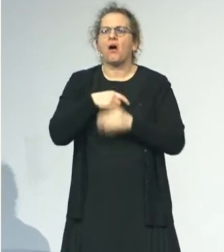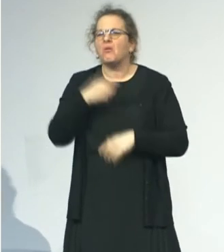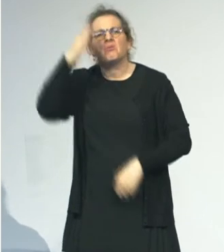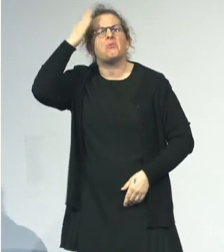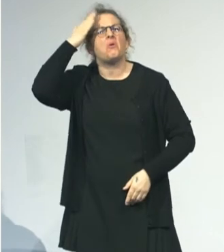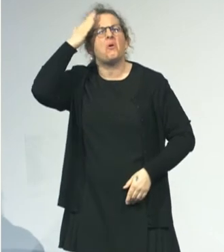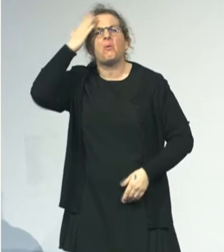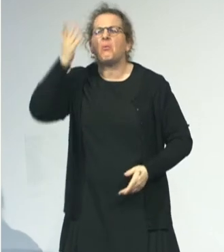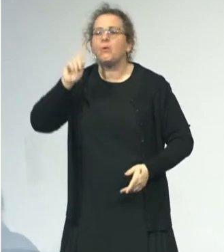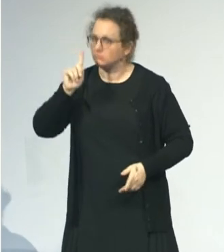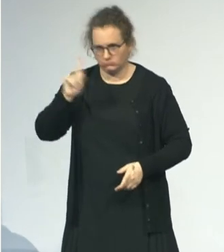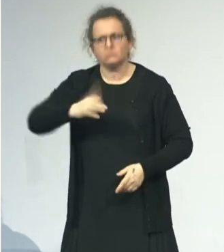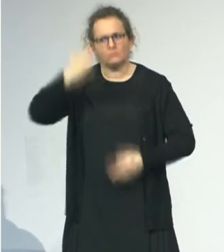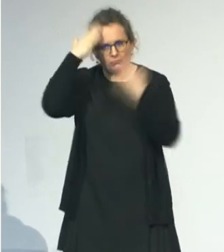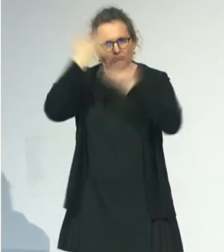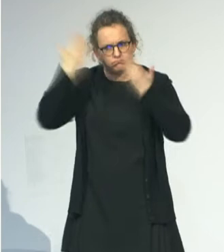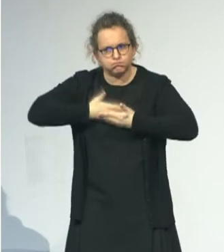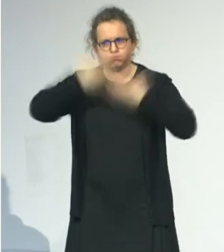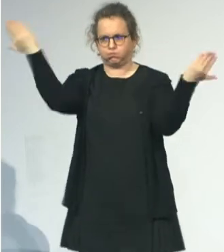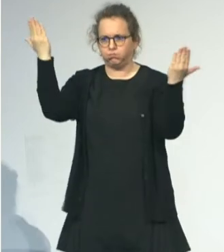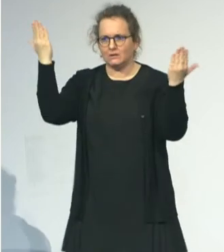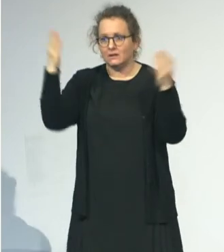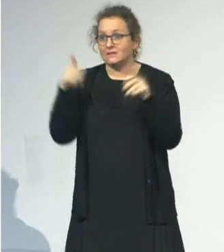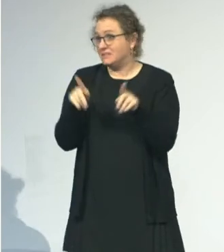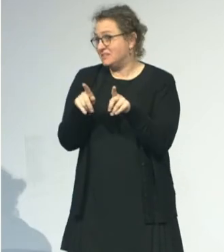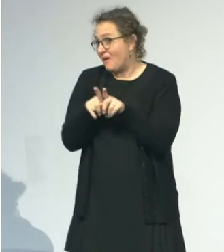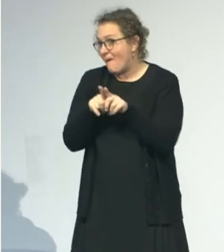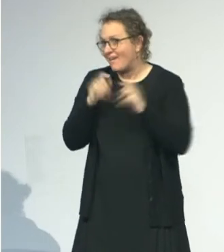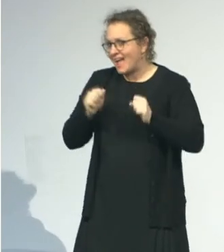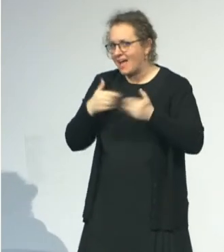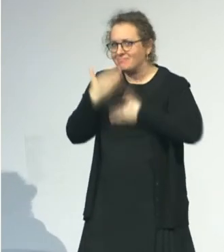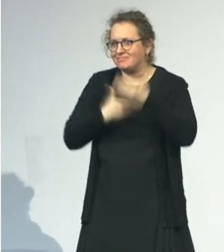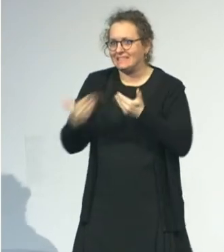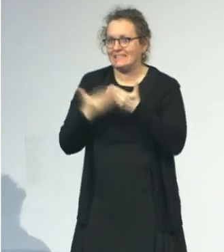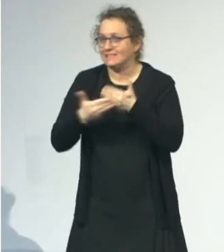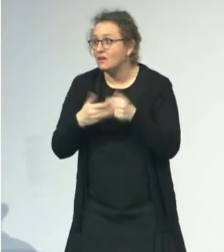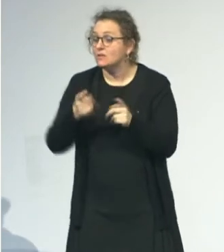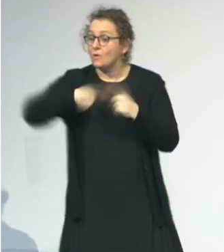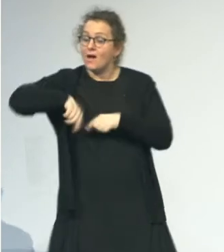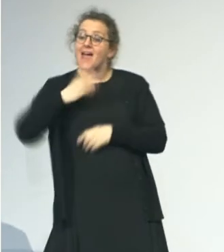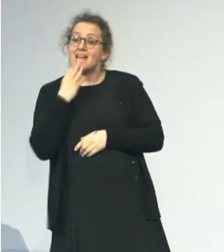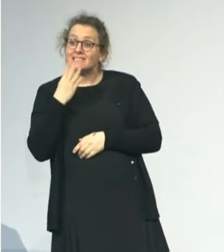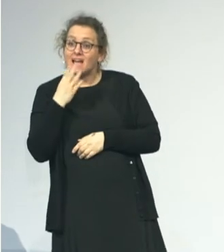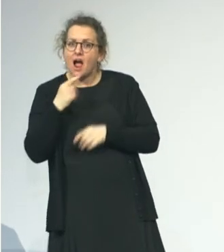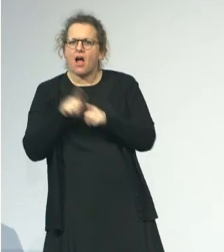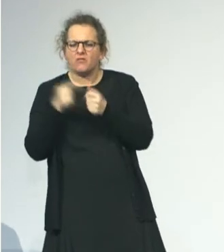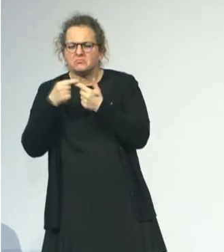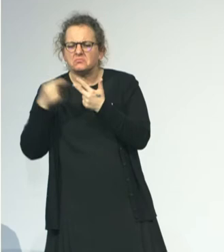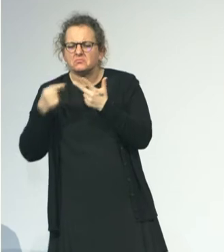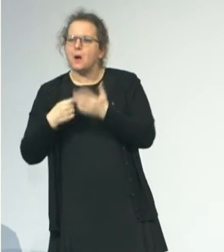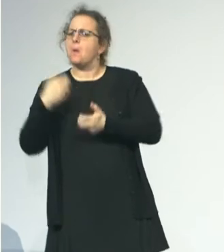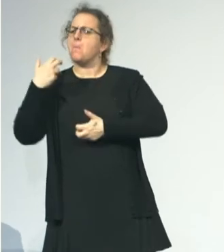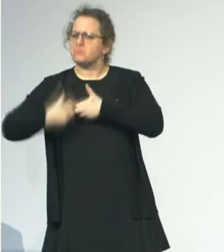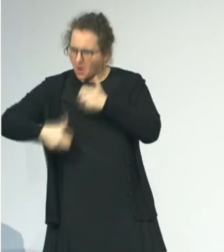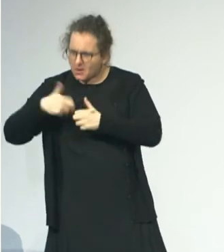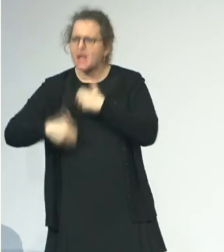maybe it's an Israeli thing, but when we were doing it on our own, it was great. But if others appreciate it, maybe we want to